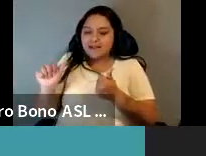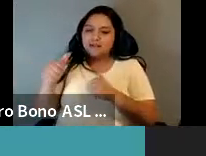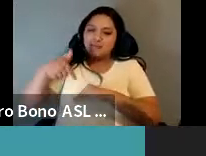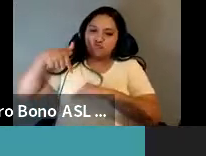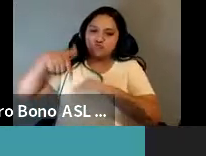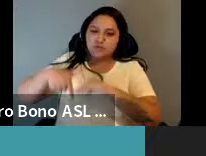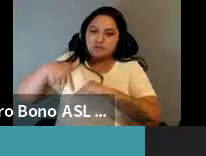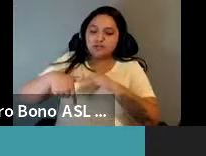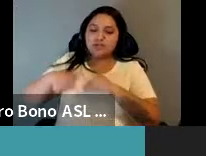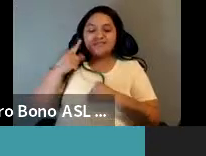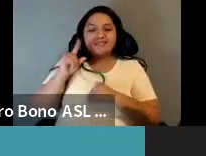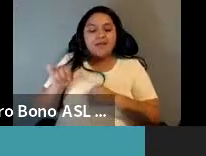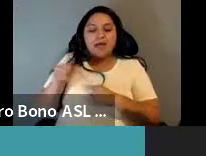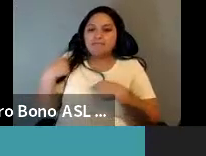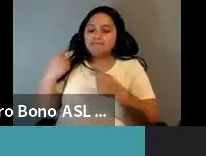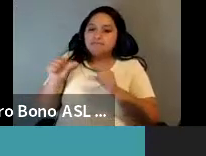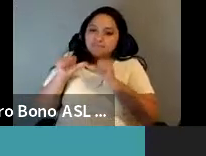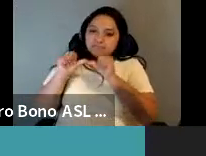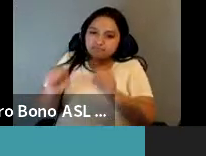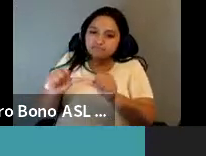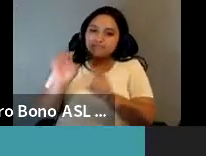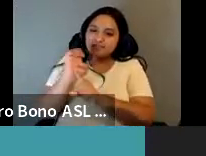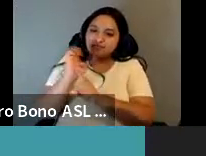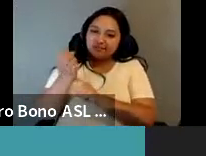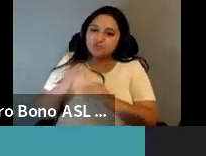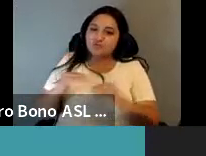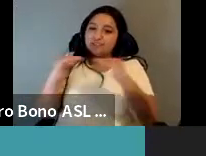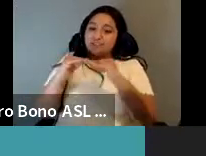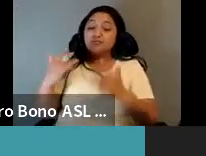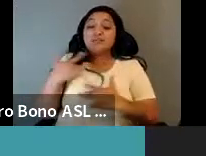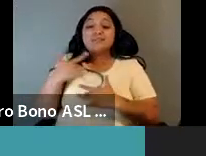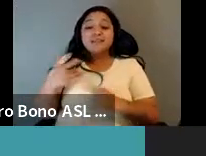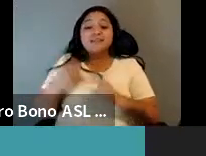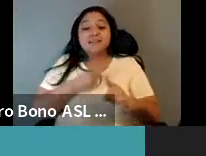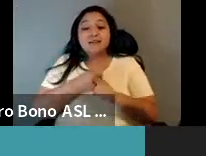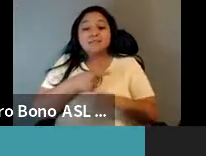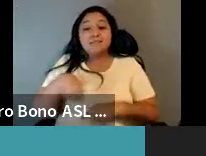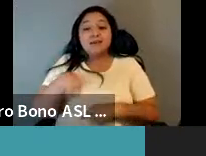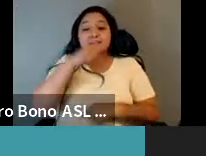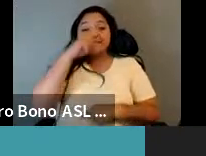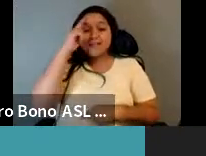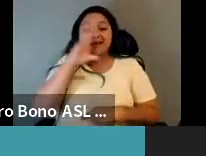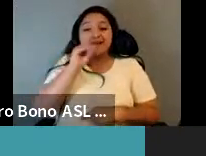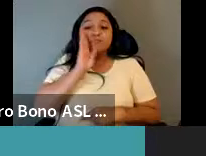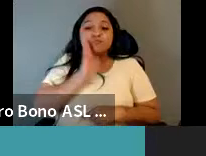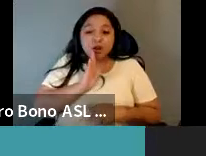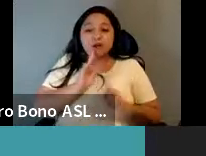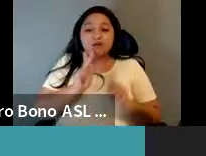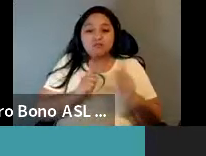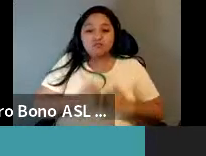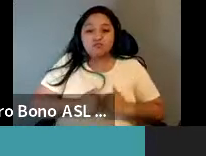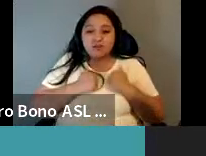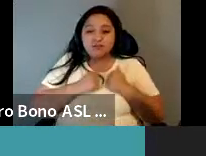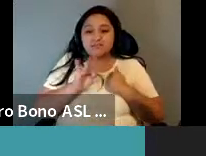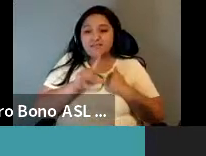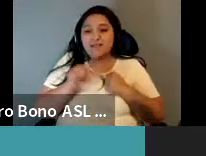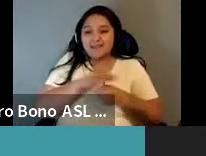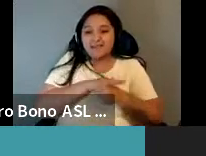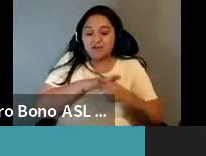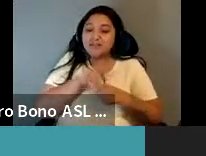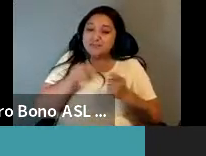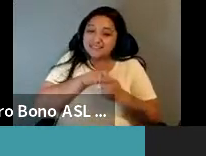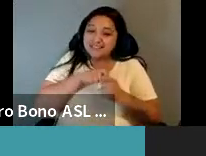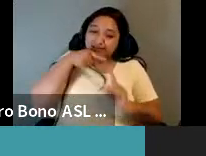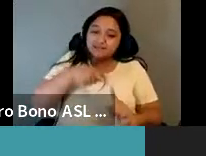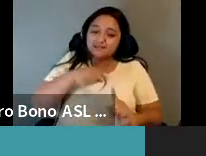environmental justice issue that impacts the Black and Brown residents of LA County and the 2nd District in particular. In fact, the largest